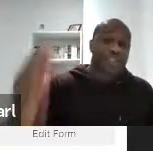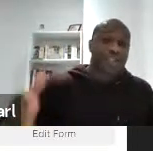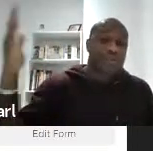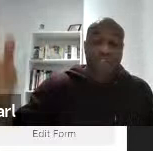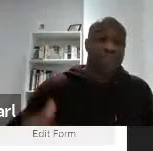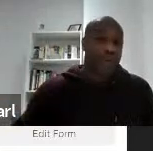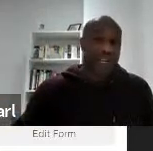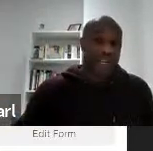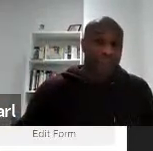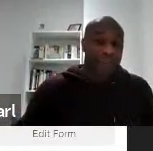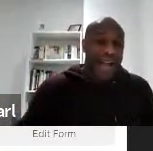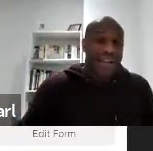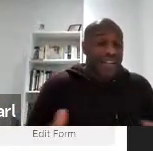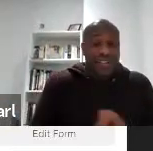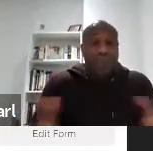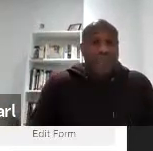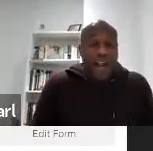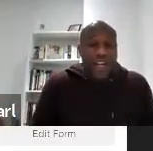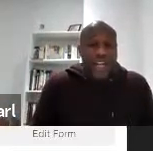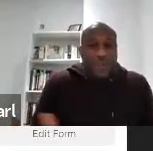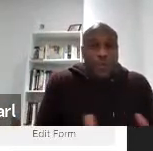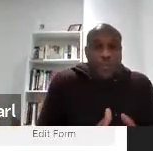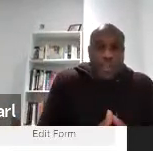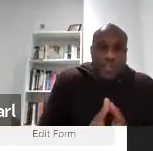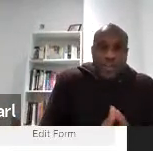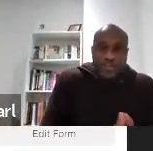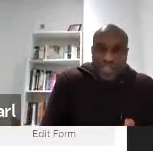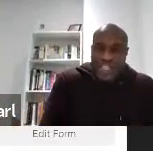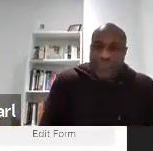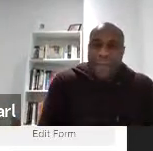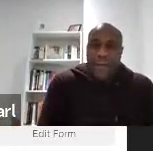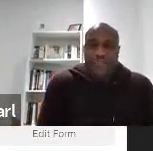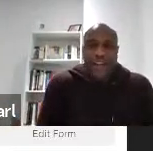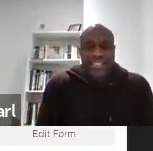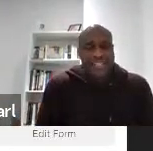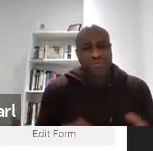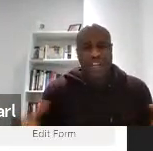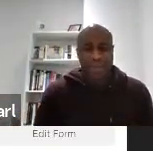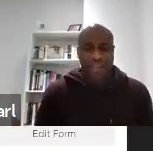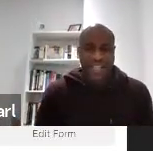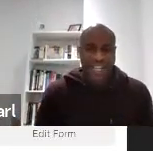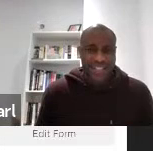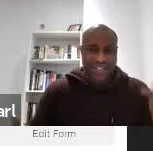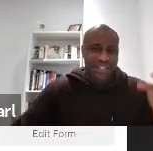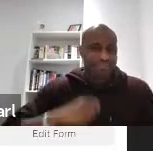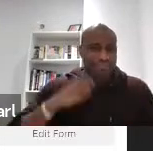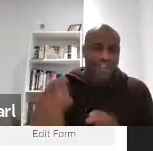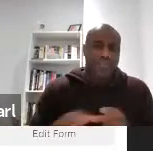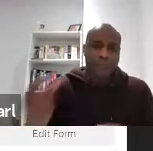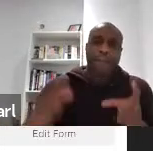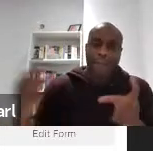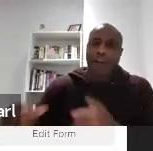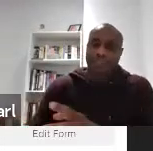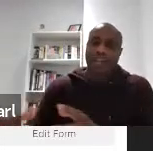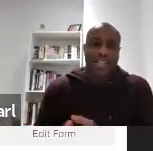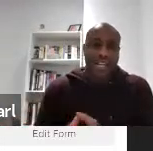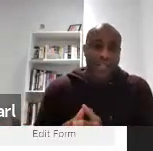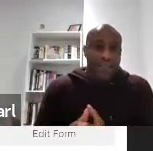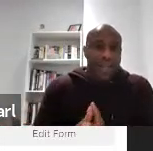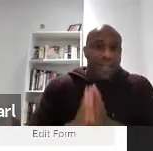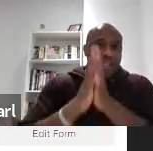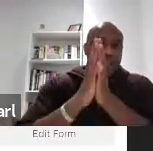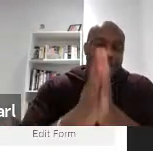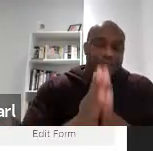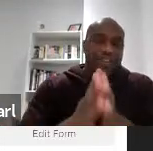of this so, so quickly. And look, I know you've all just gone through a session whereby you've had some incredible ideas and you're starting to brainstorm about your